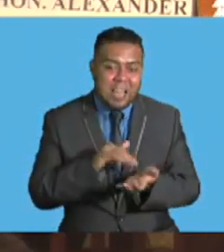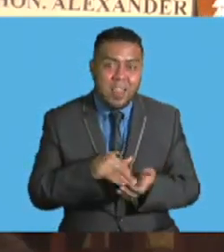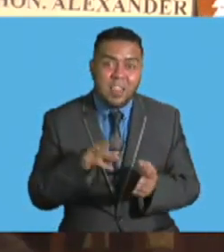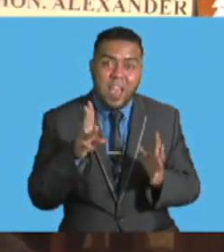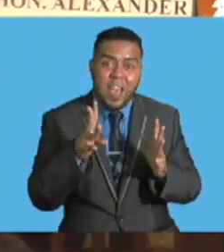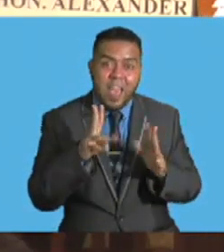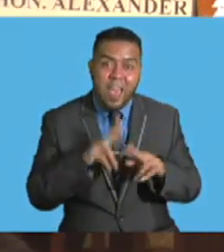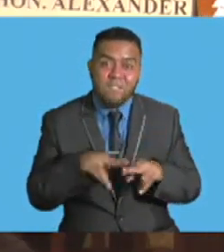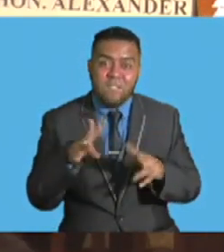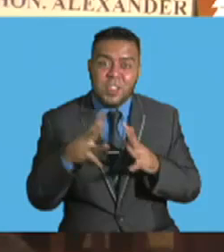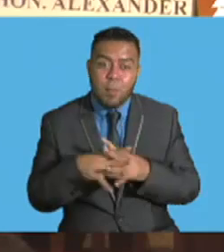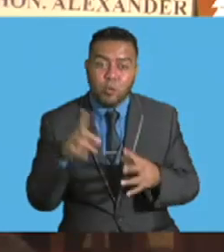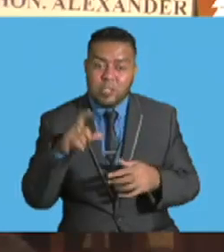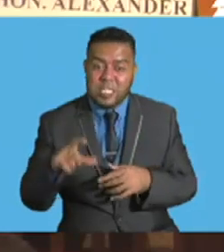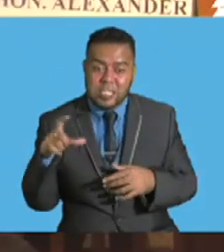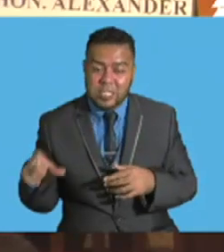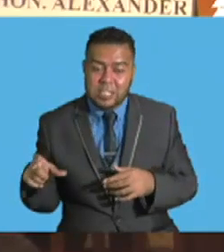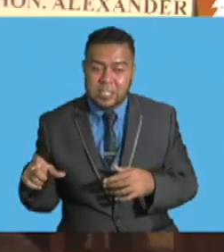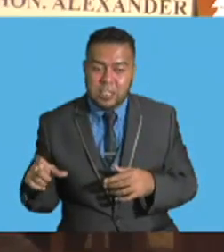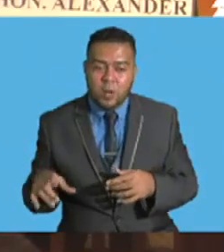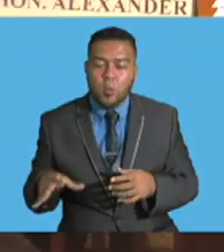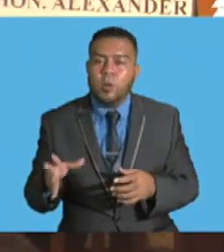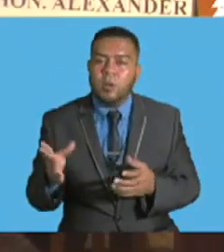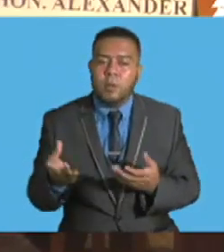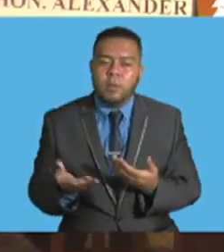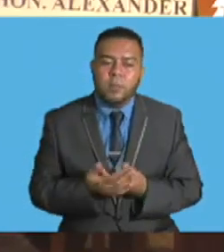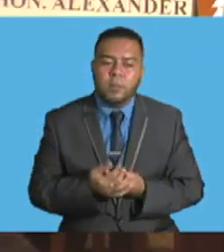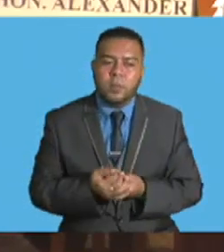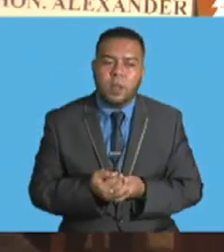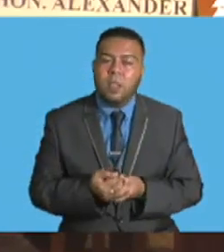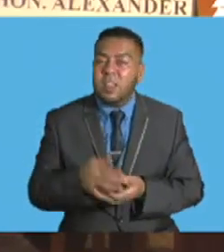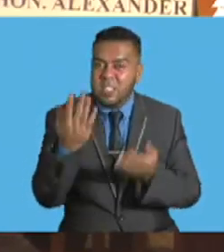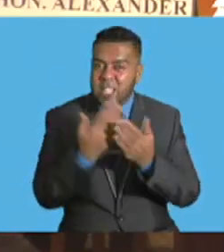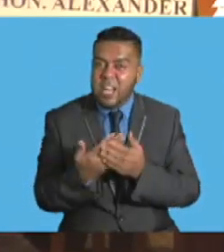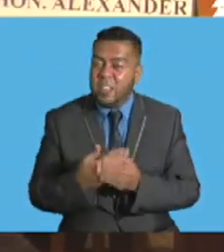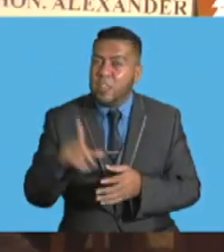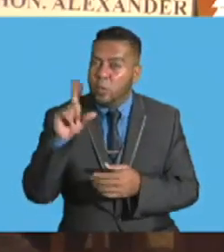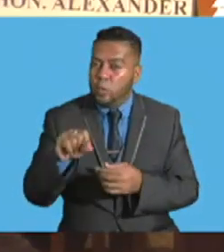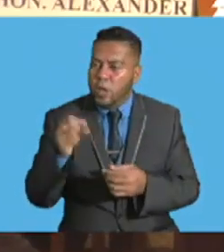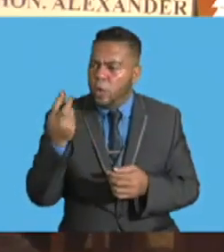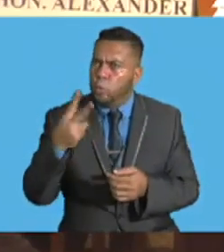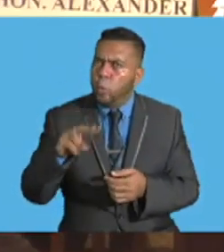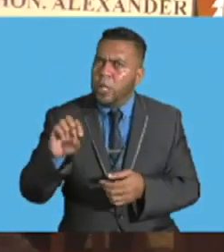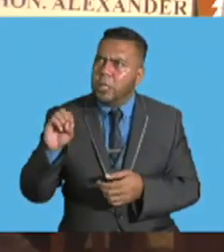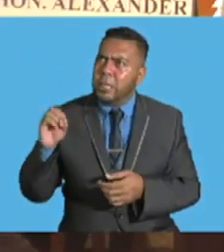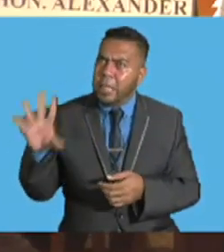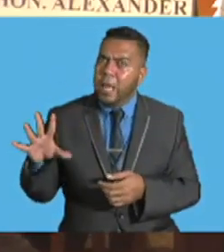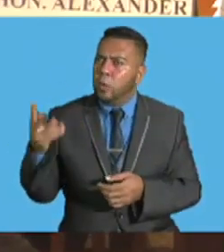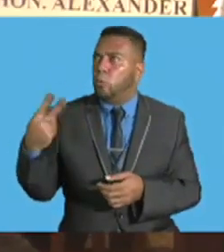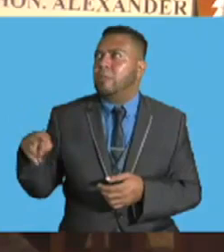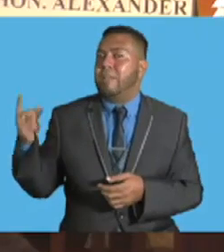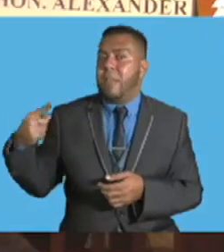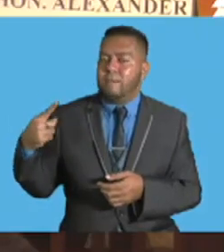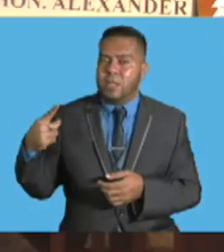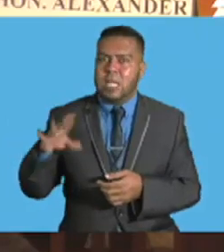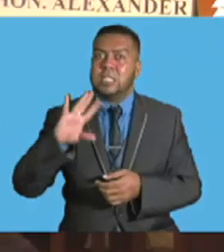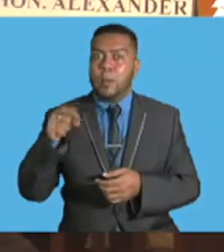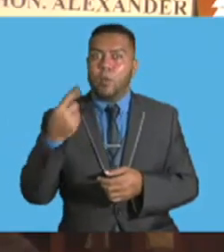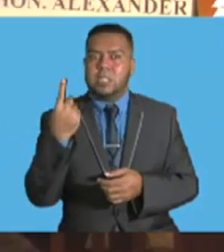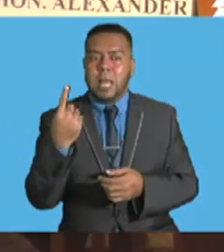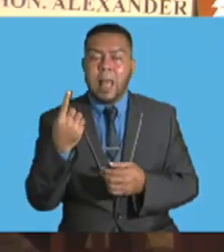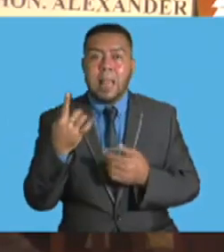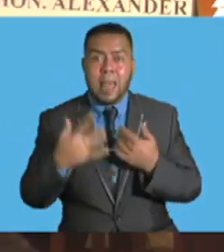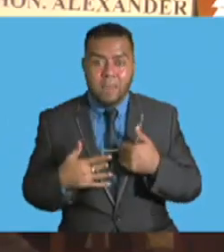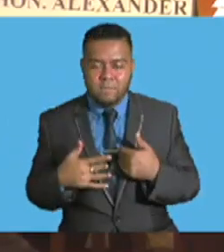in Fiji, we're always referring to a report that a study that they did in 2010, 2011, Somebody's Life,